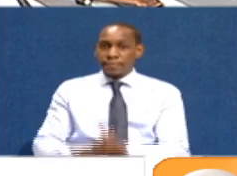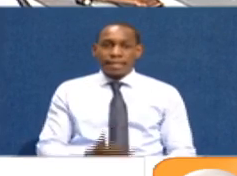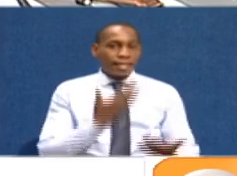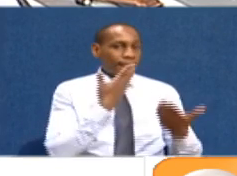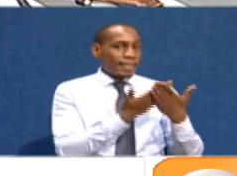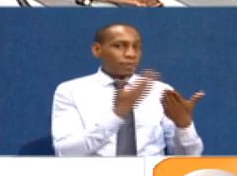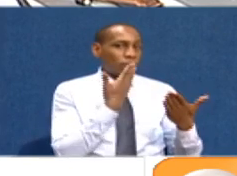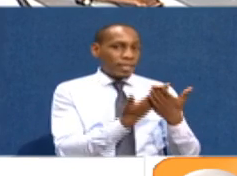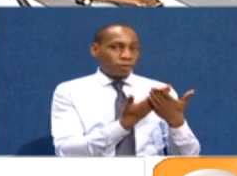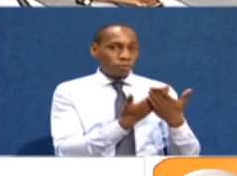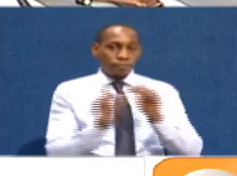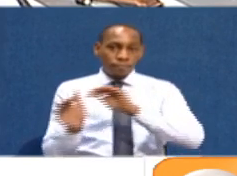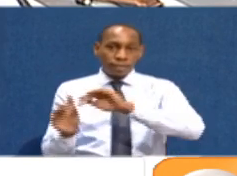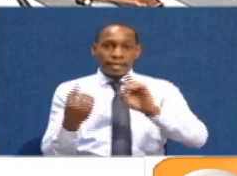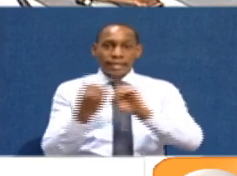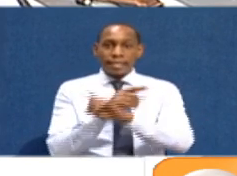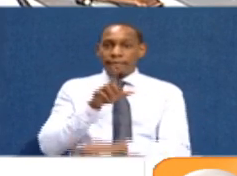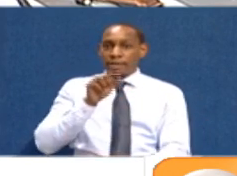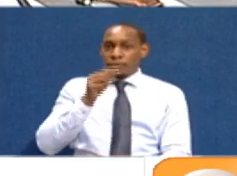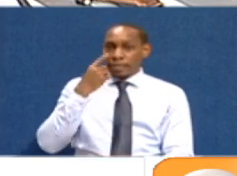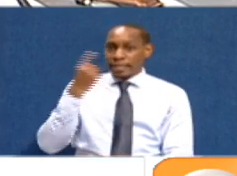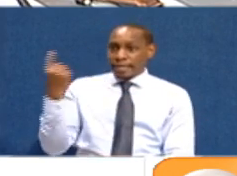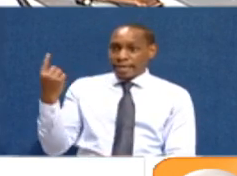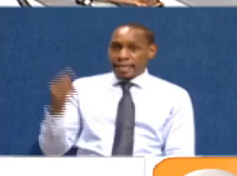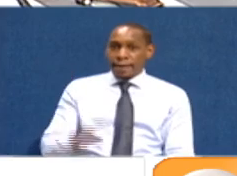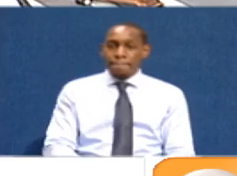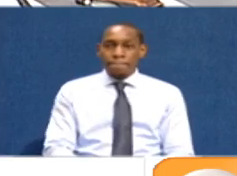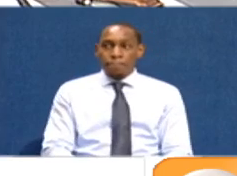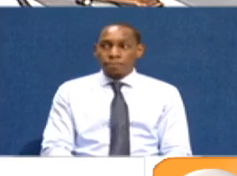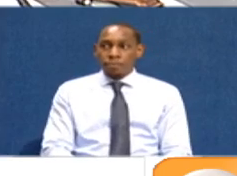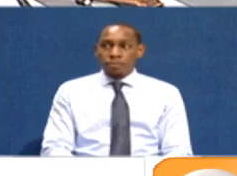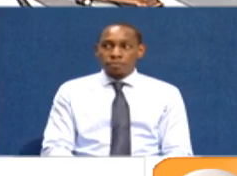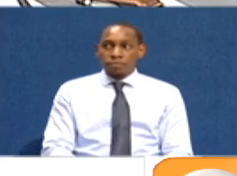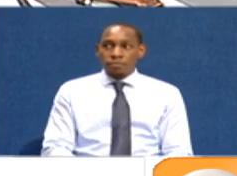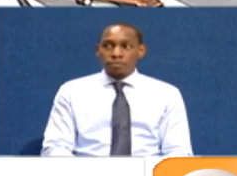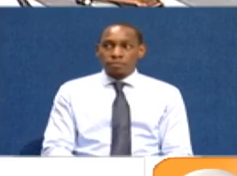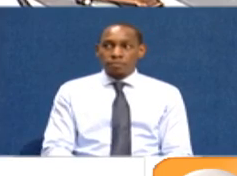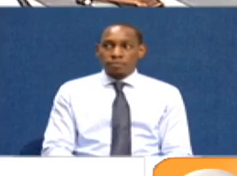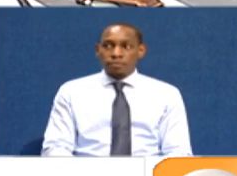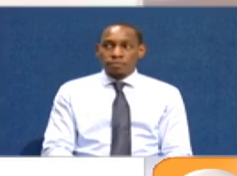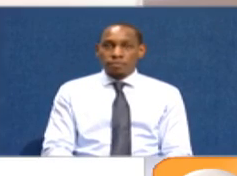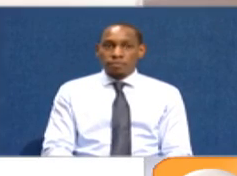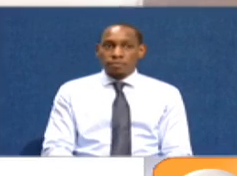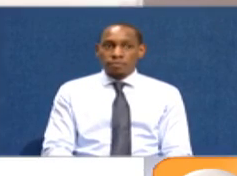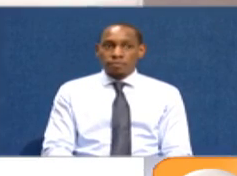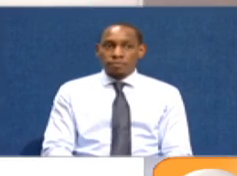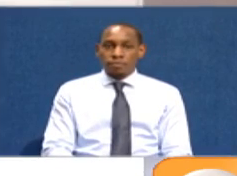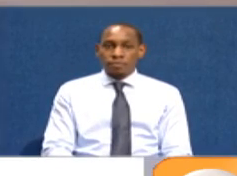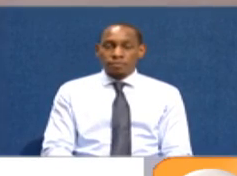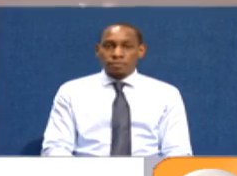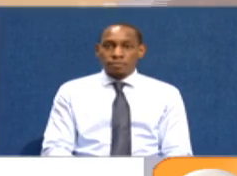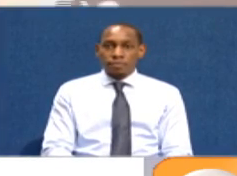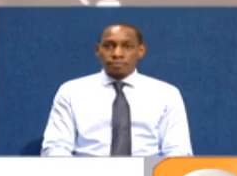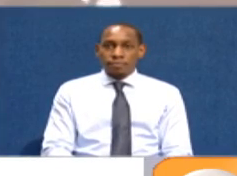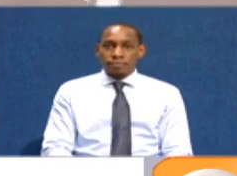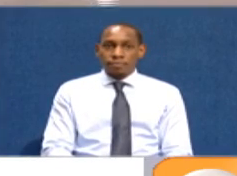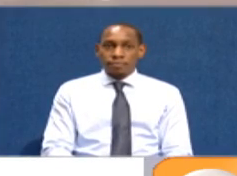thank you. P. Nkamau says, very inspiring story by Dr. Wachira, an American